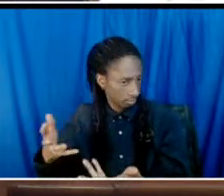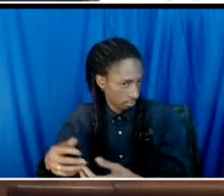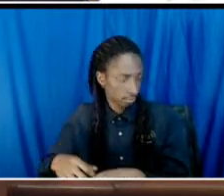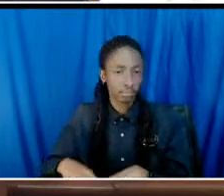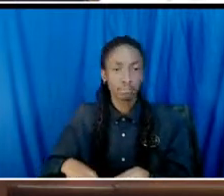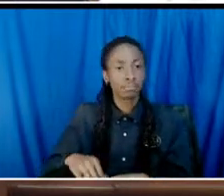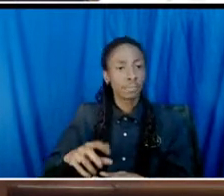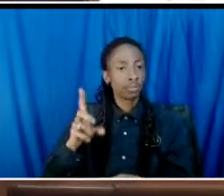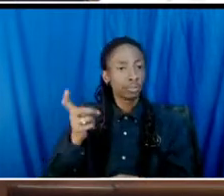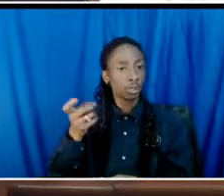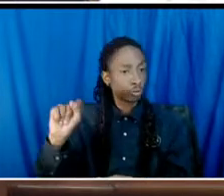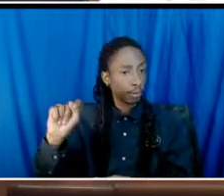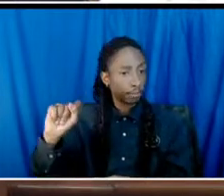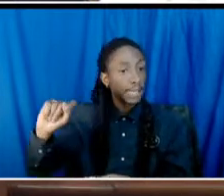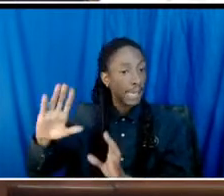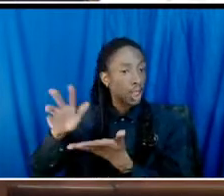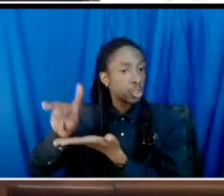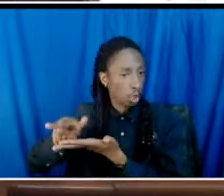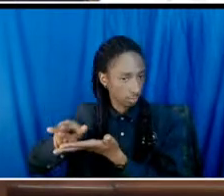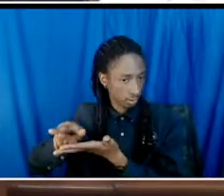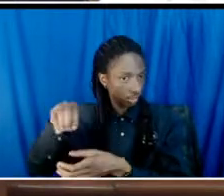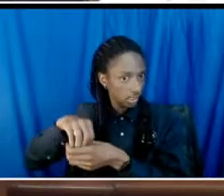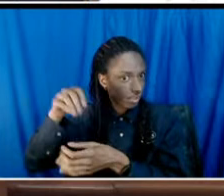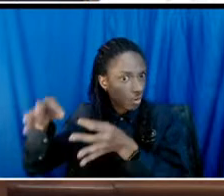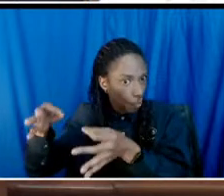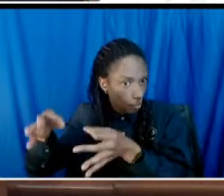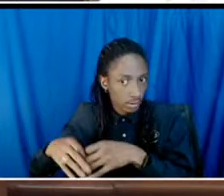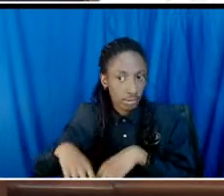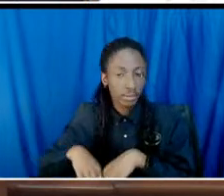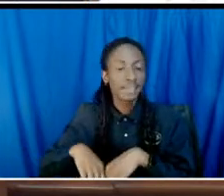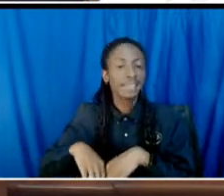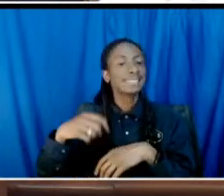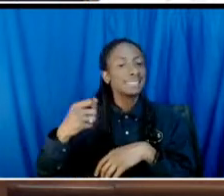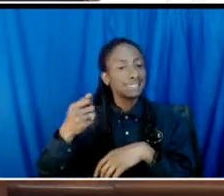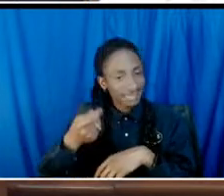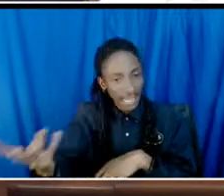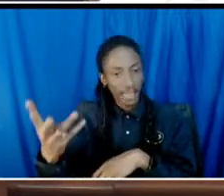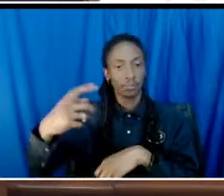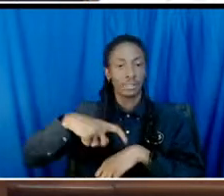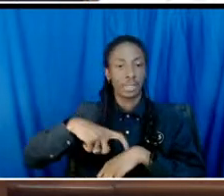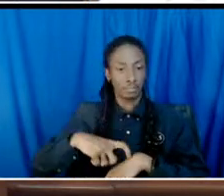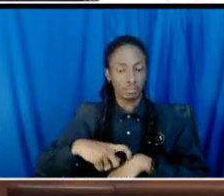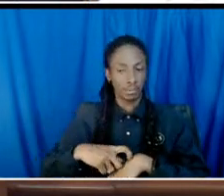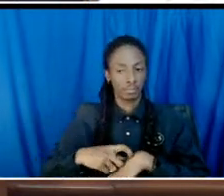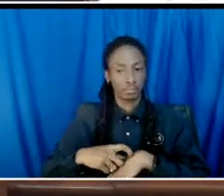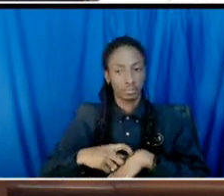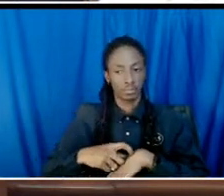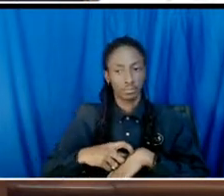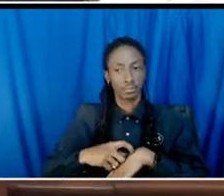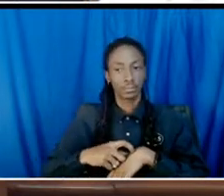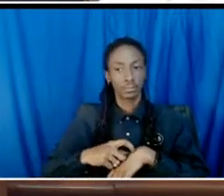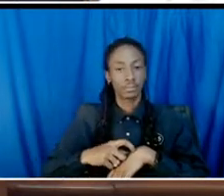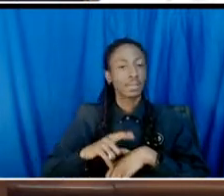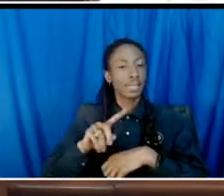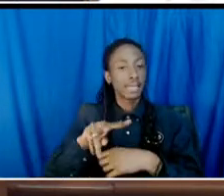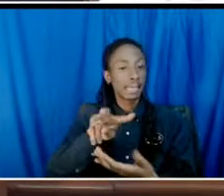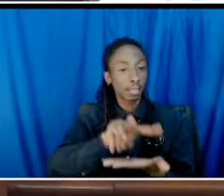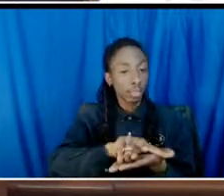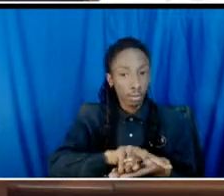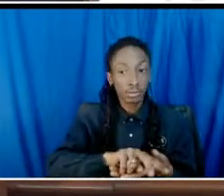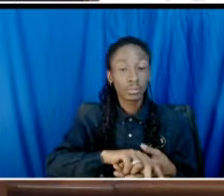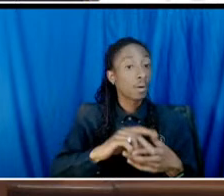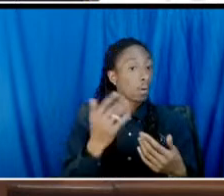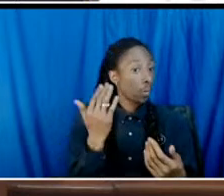Trump lost in court dozens and dozens of times. He lost in part because there